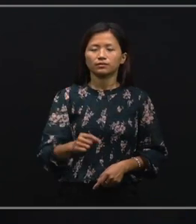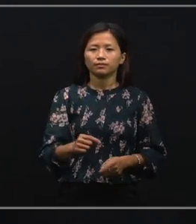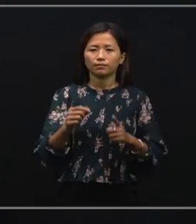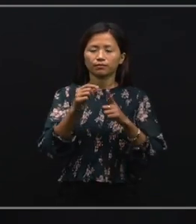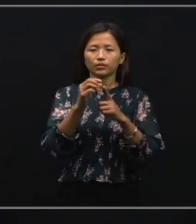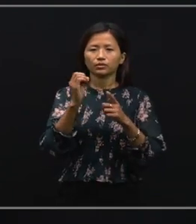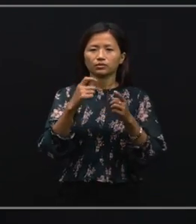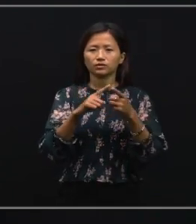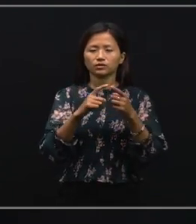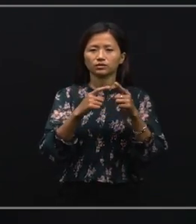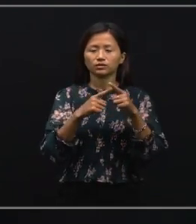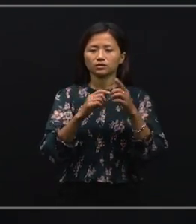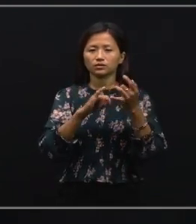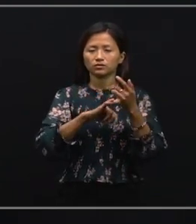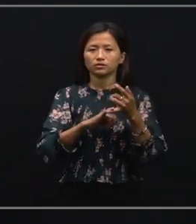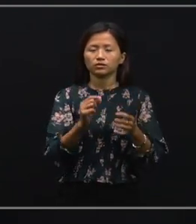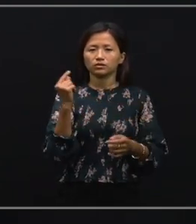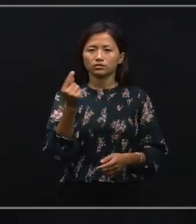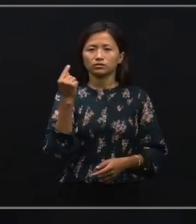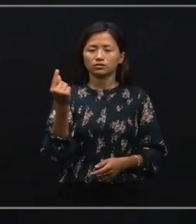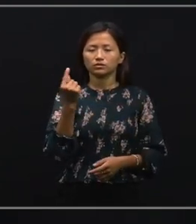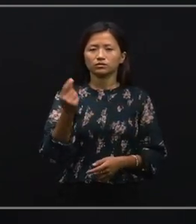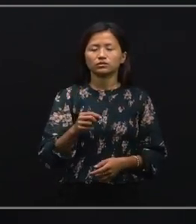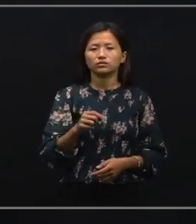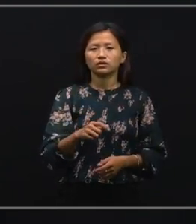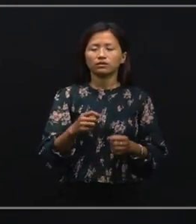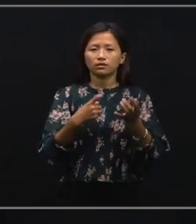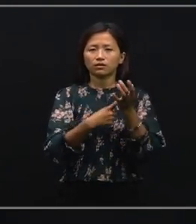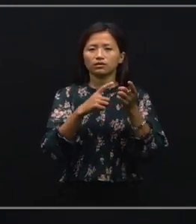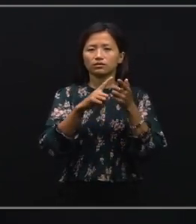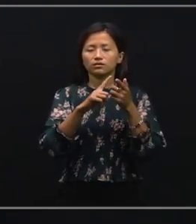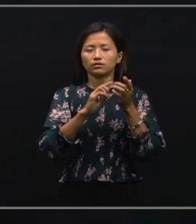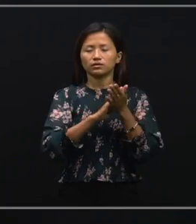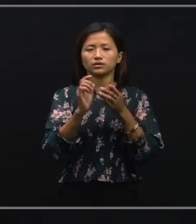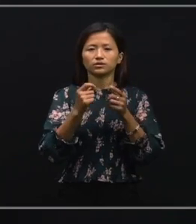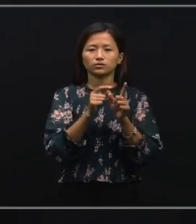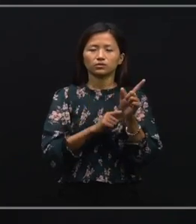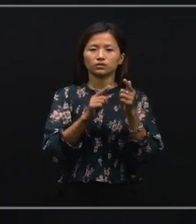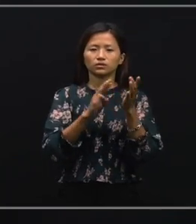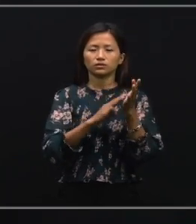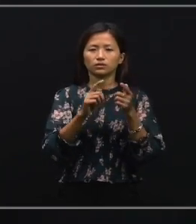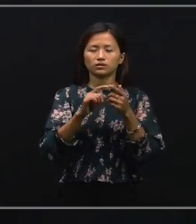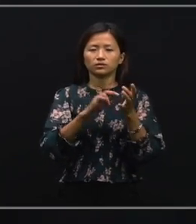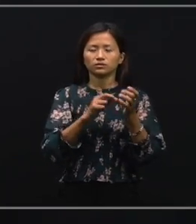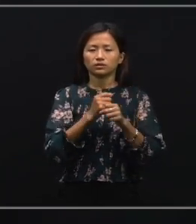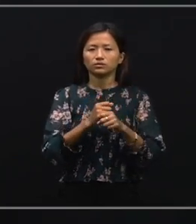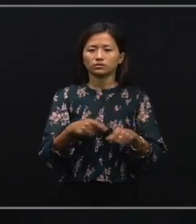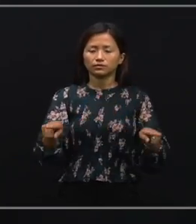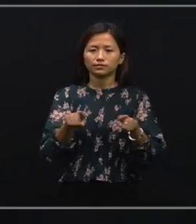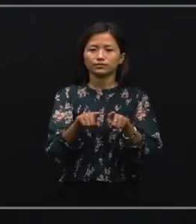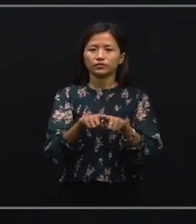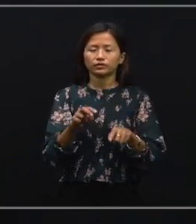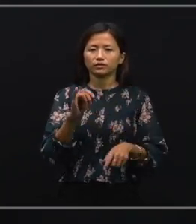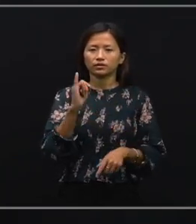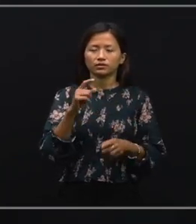Because poets are very careful in using words which rhymes well with one another, you will also find alliteration in